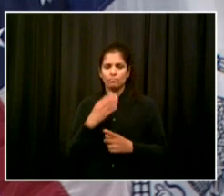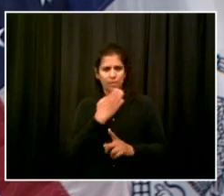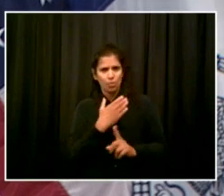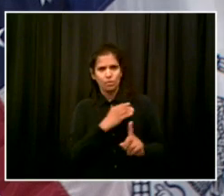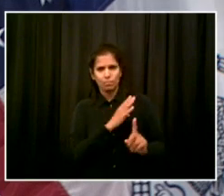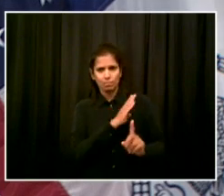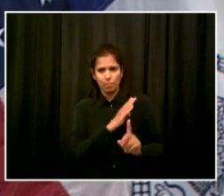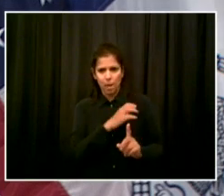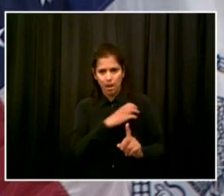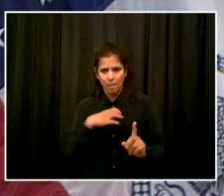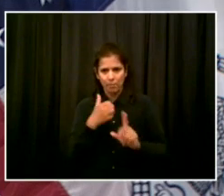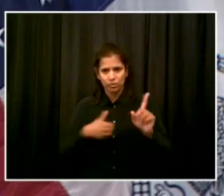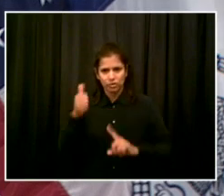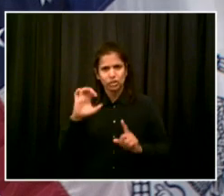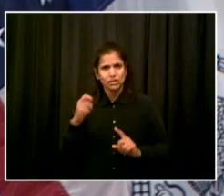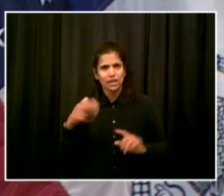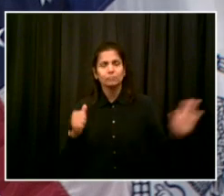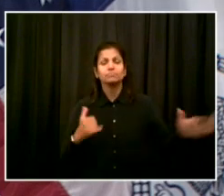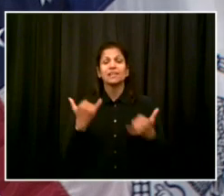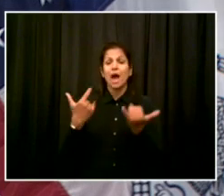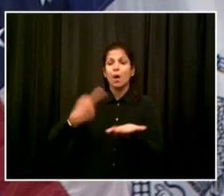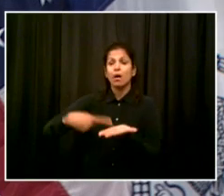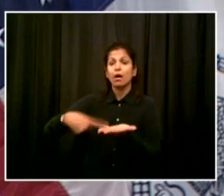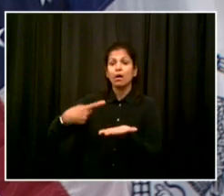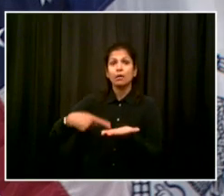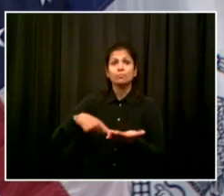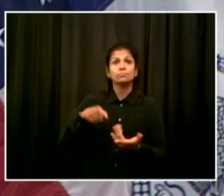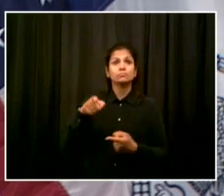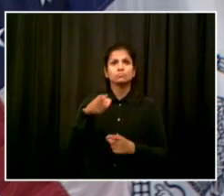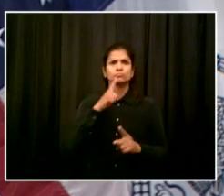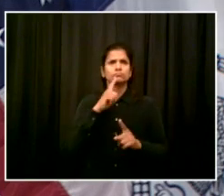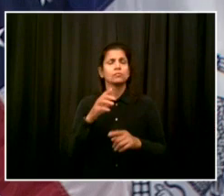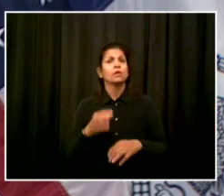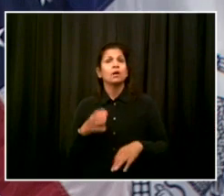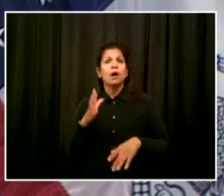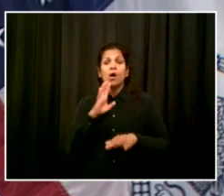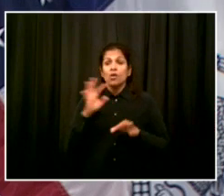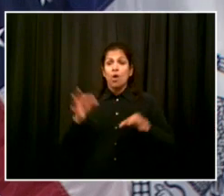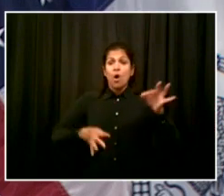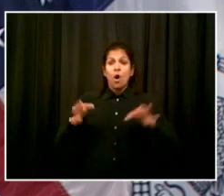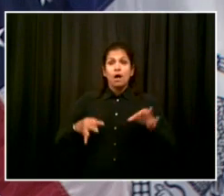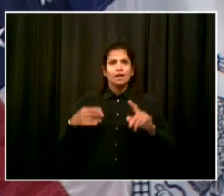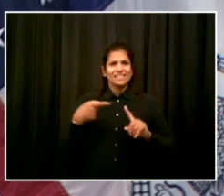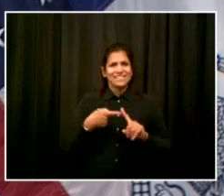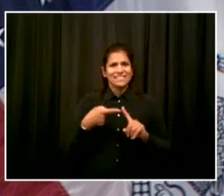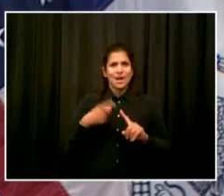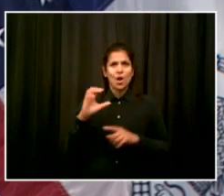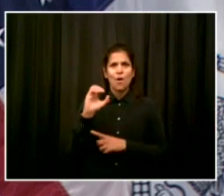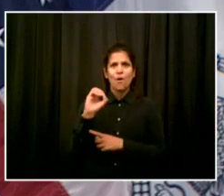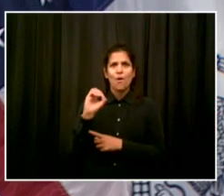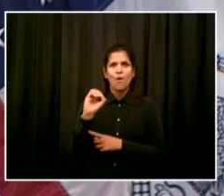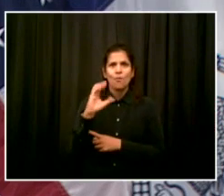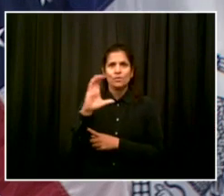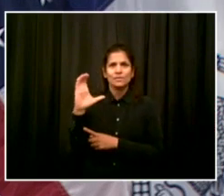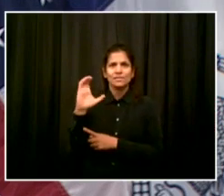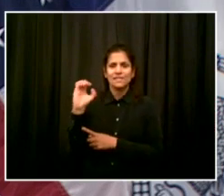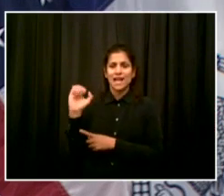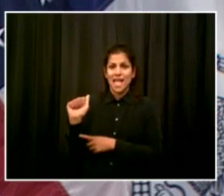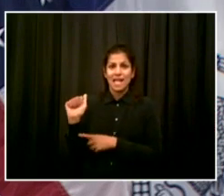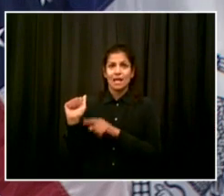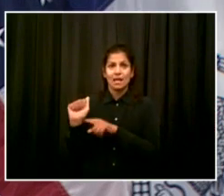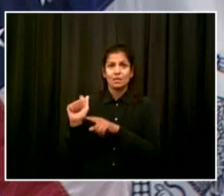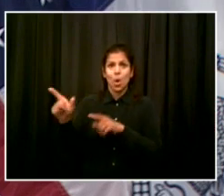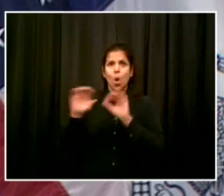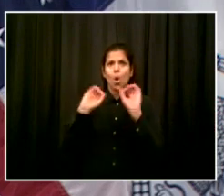Commissioner met with the Office of Court Administration, the state office that runs our court system, and with the 5 DAs. And I